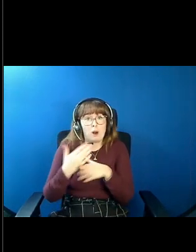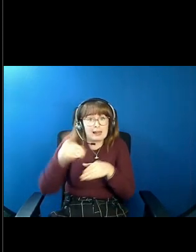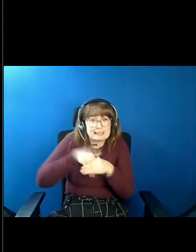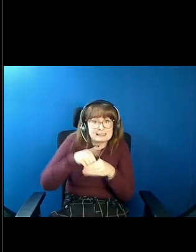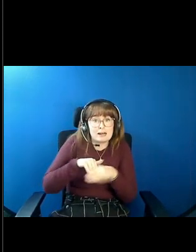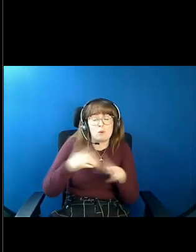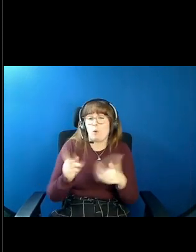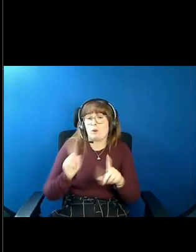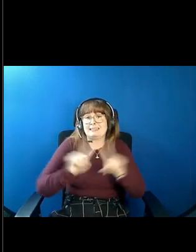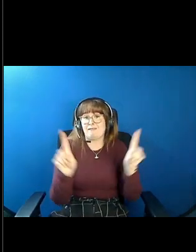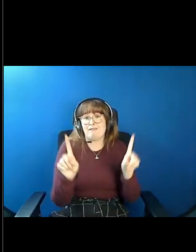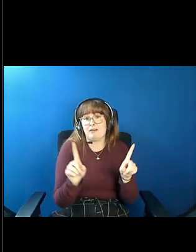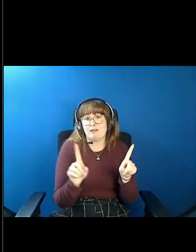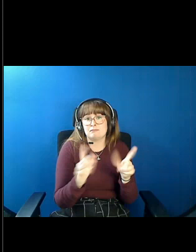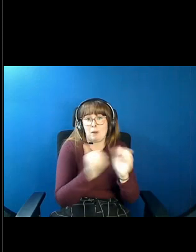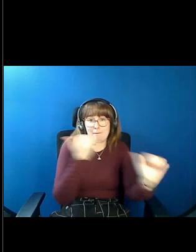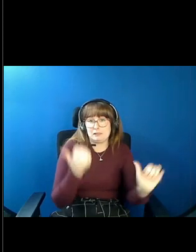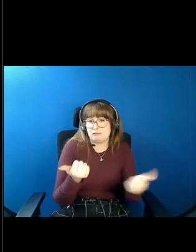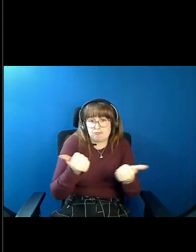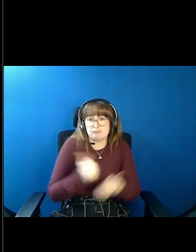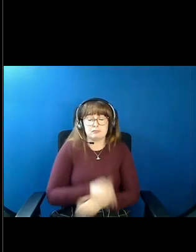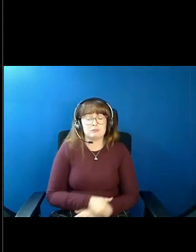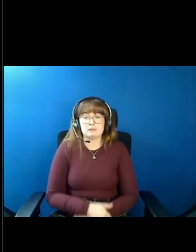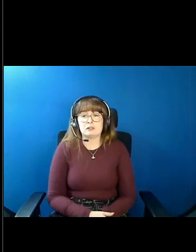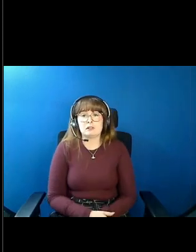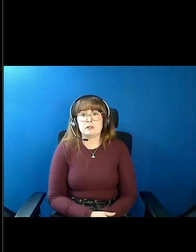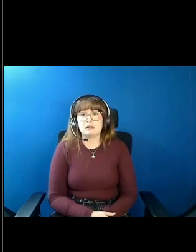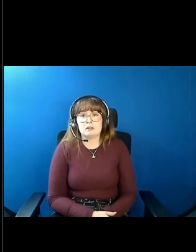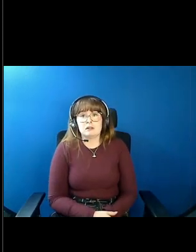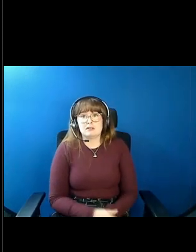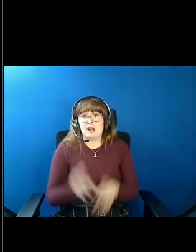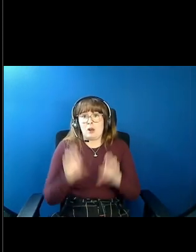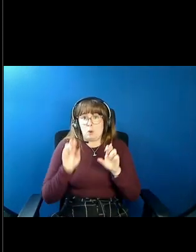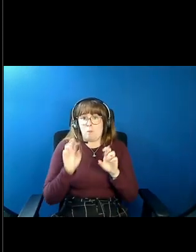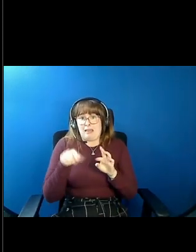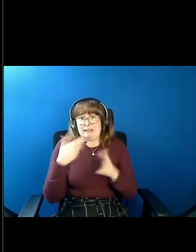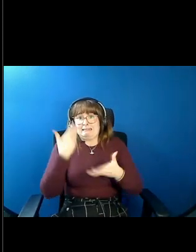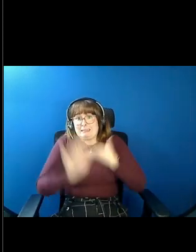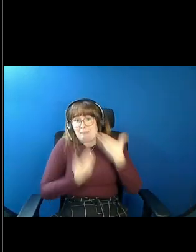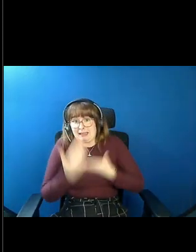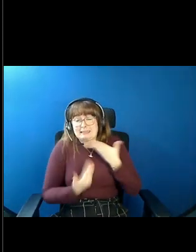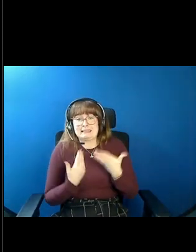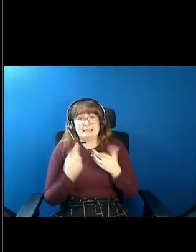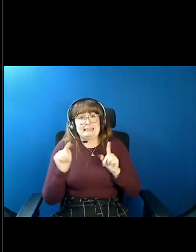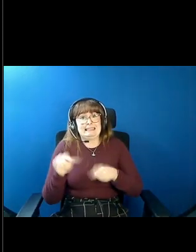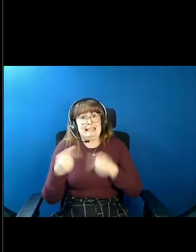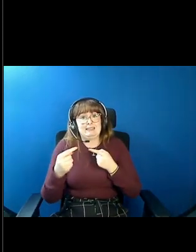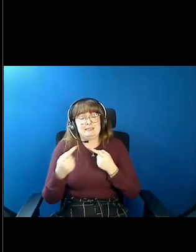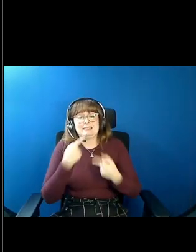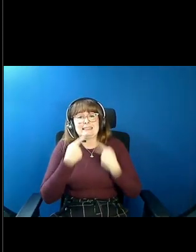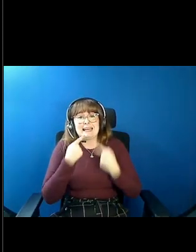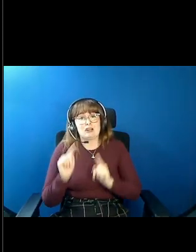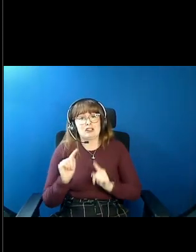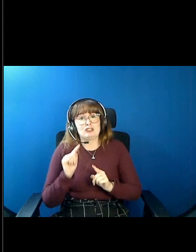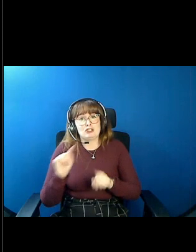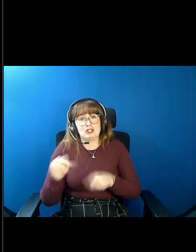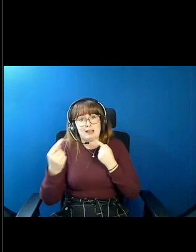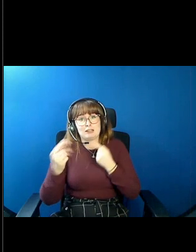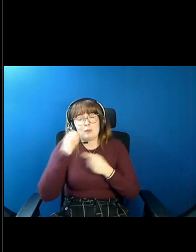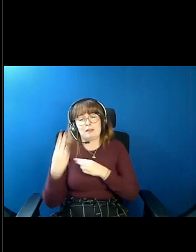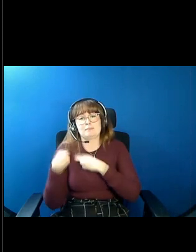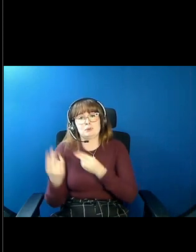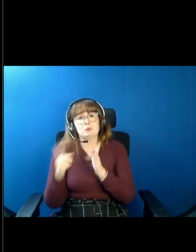which is totally fine. So yeah, I hope that kind of explains the data challenge a bit more. I'm going to pass it back to my colleague Jamie now, who will bring